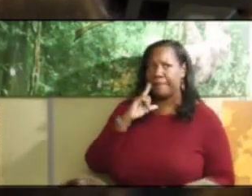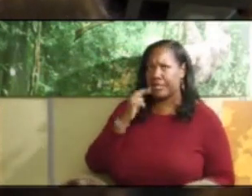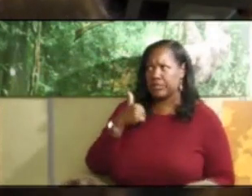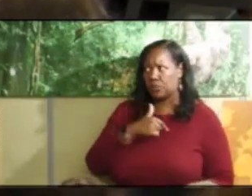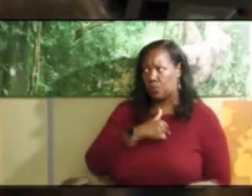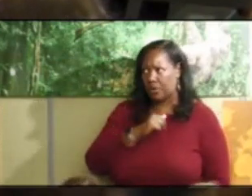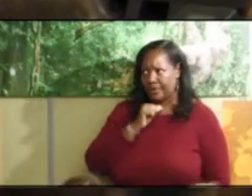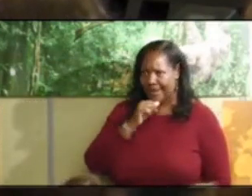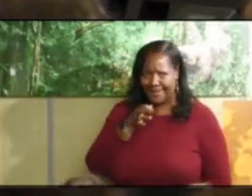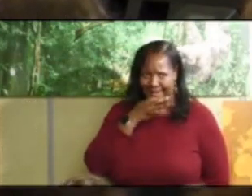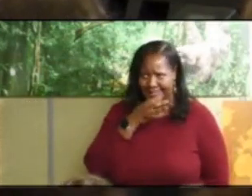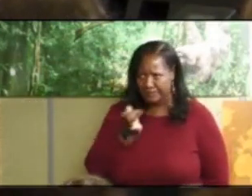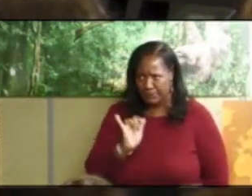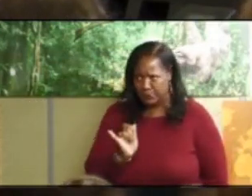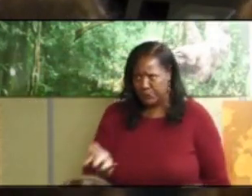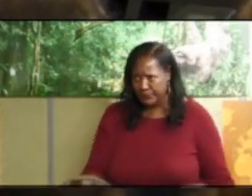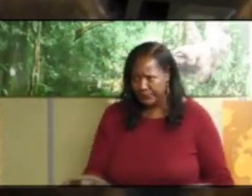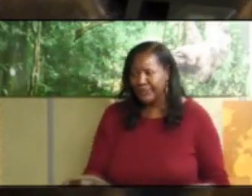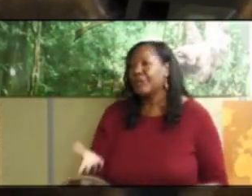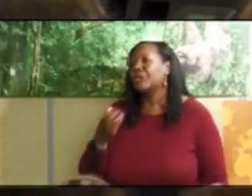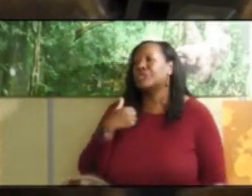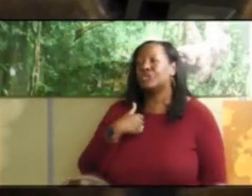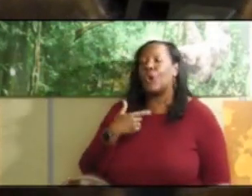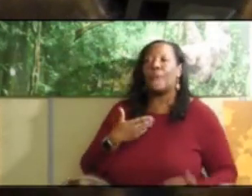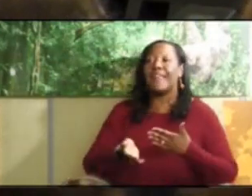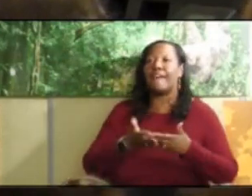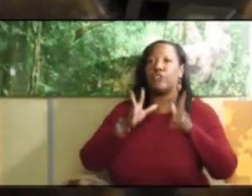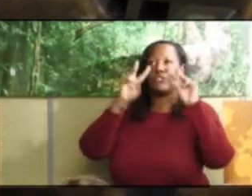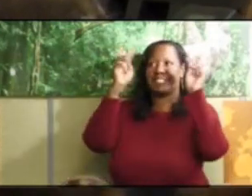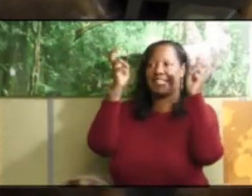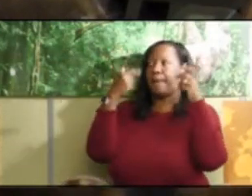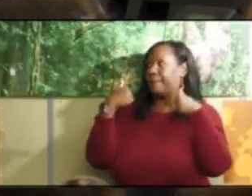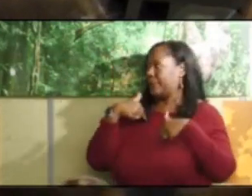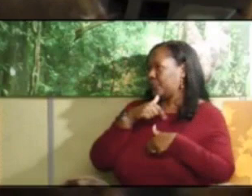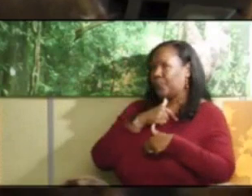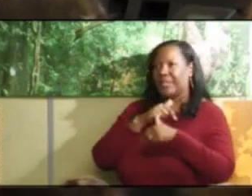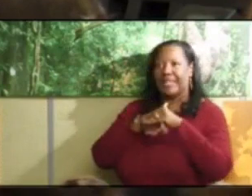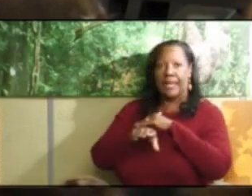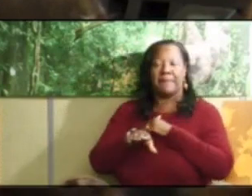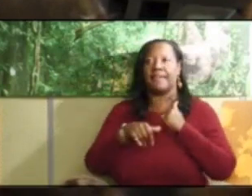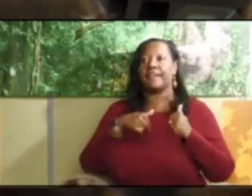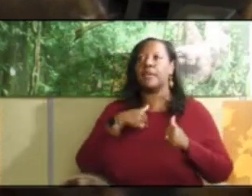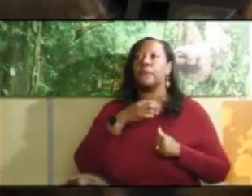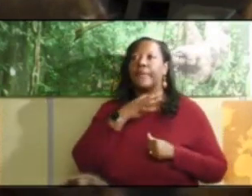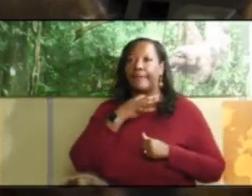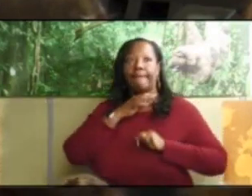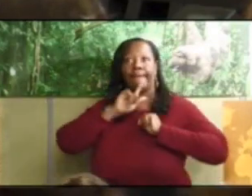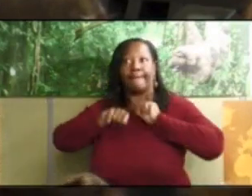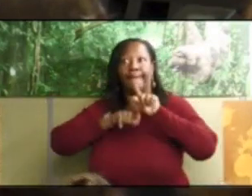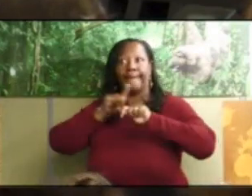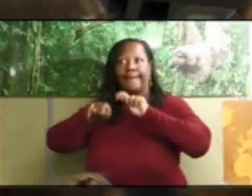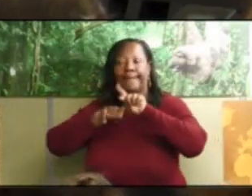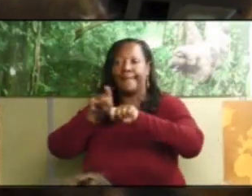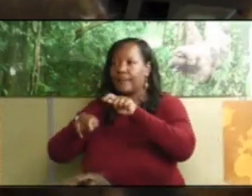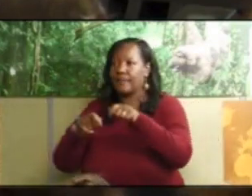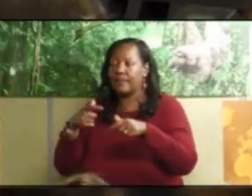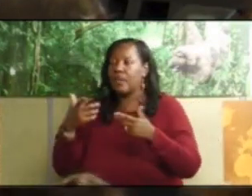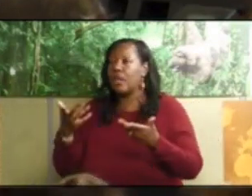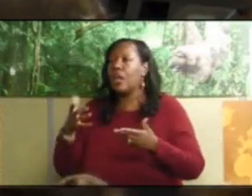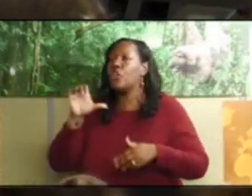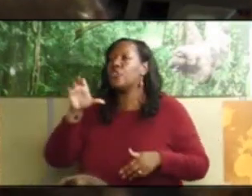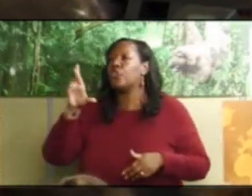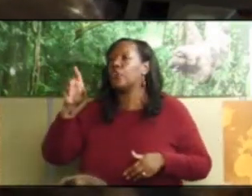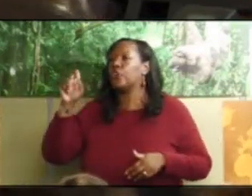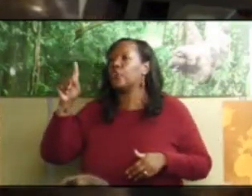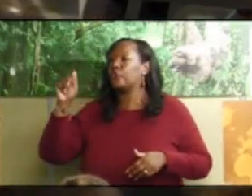in these topics. So whatever the topic is, we come into the team and we ask these questions, and we don't, the curators